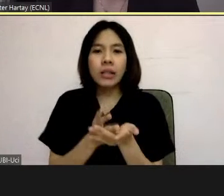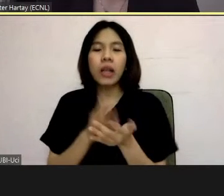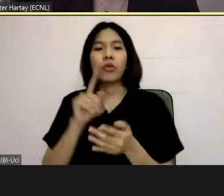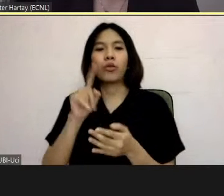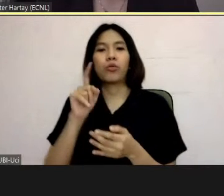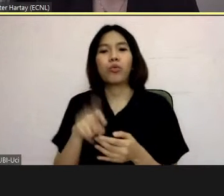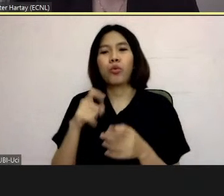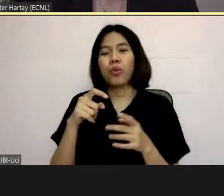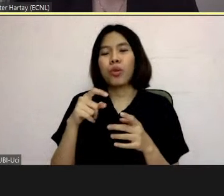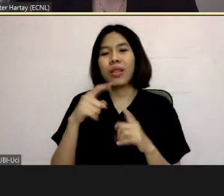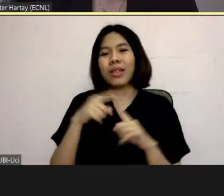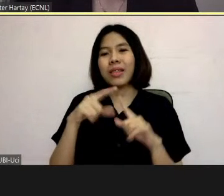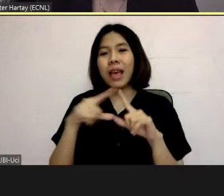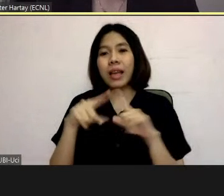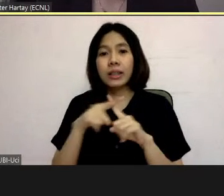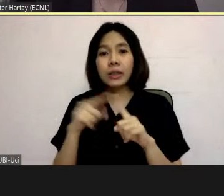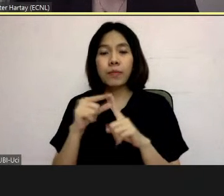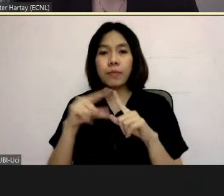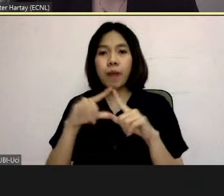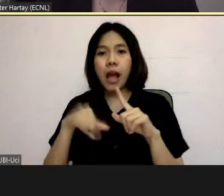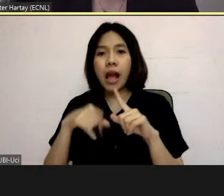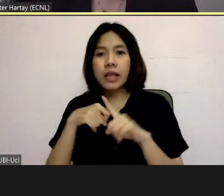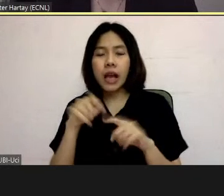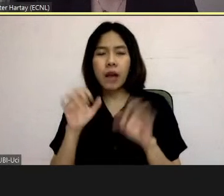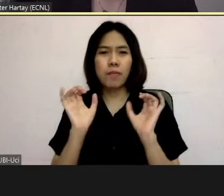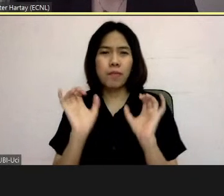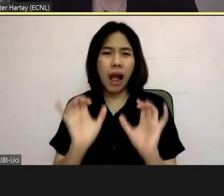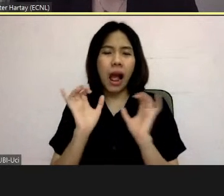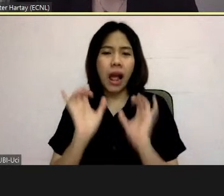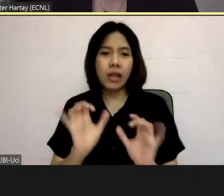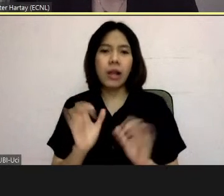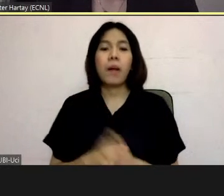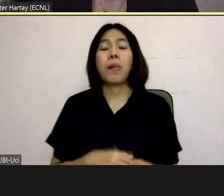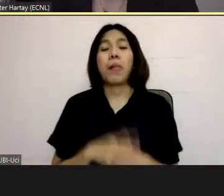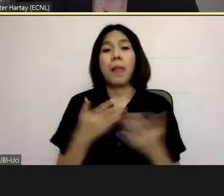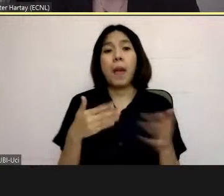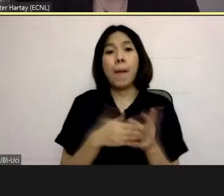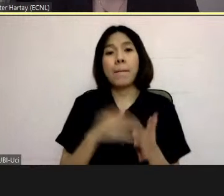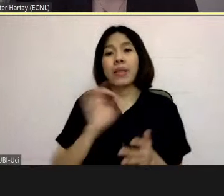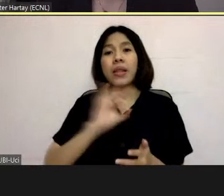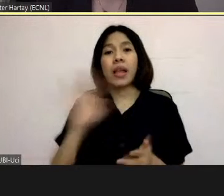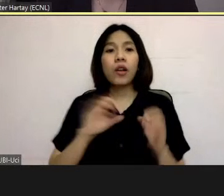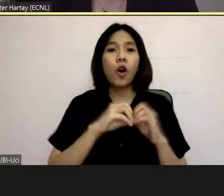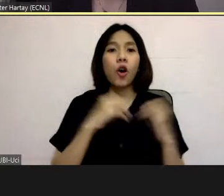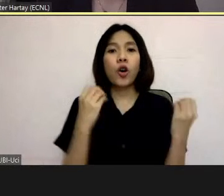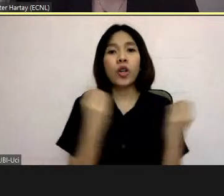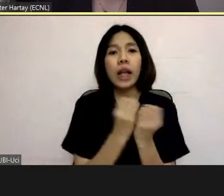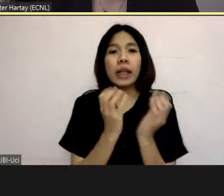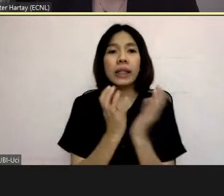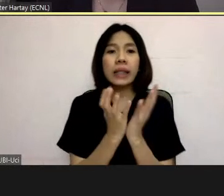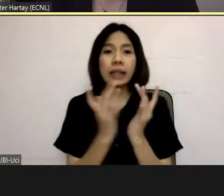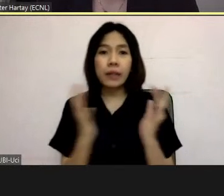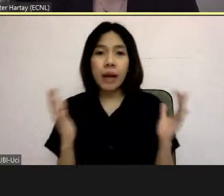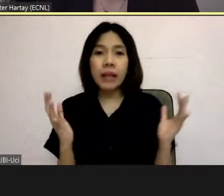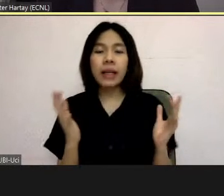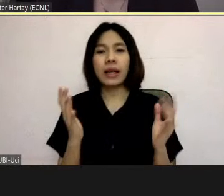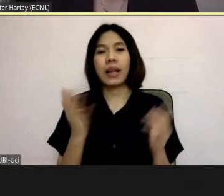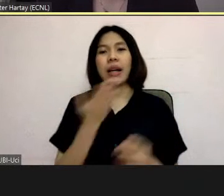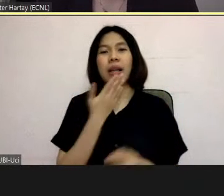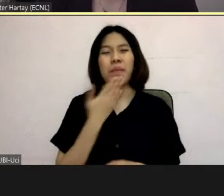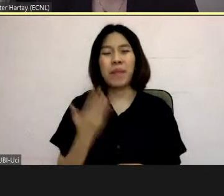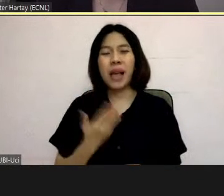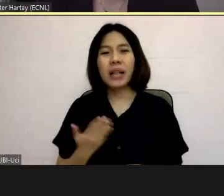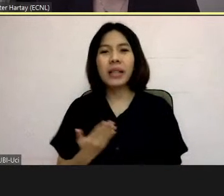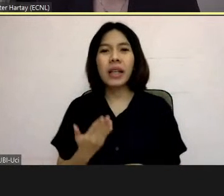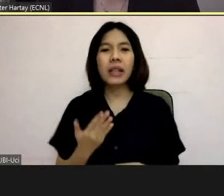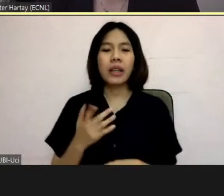Civil society cannot work and manage crises while being restricted. We need enabling environment for their work. This